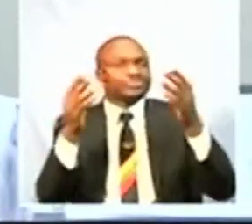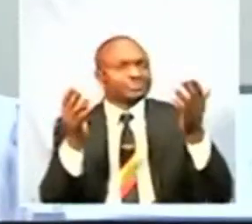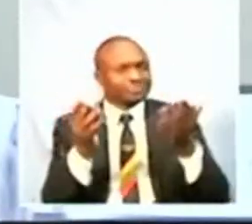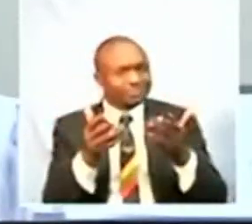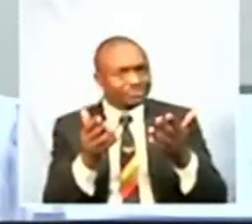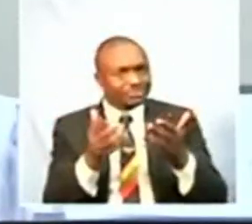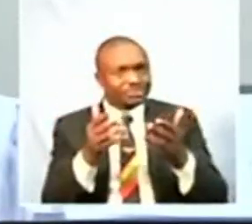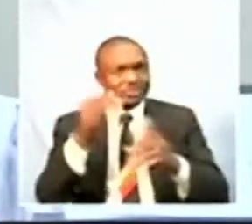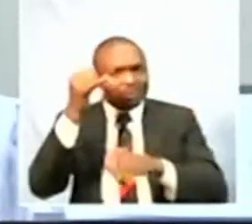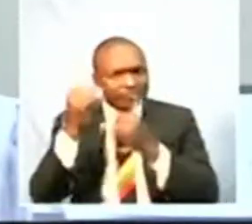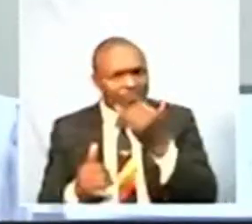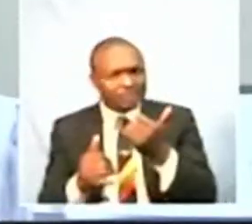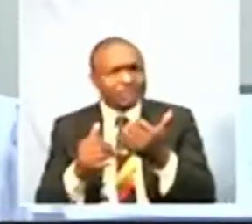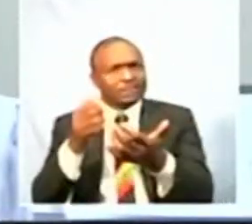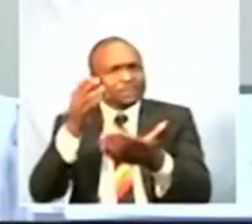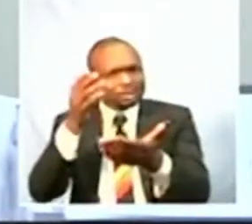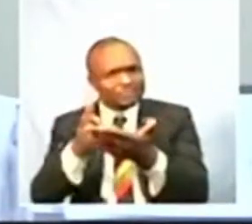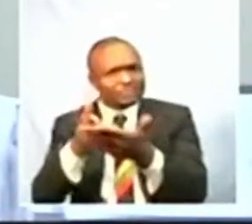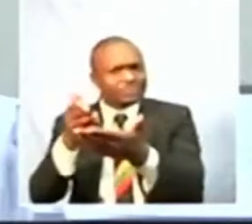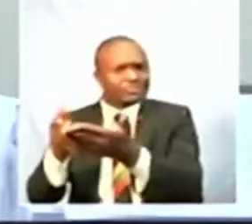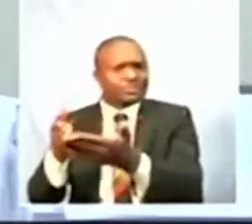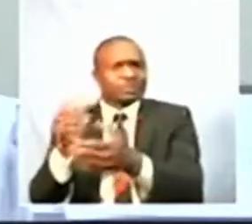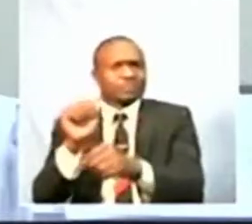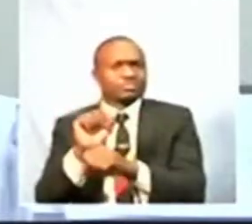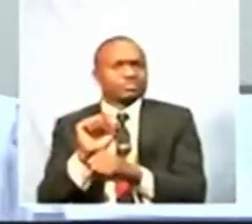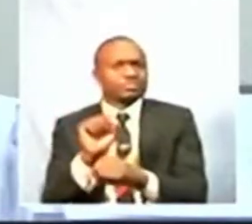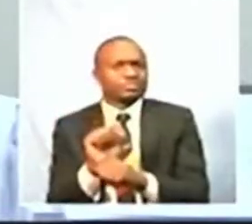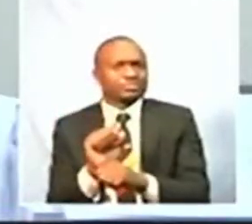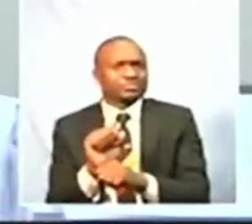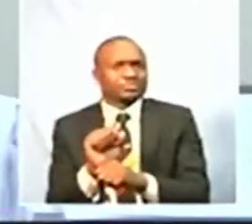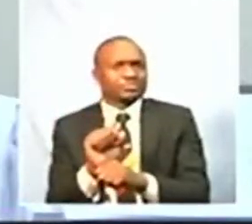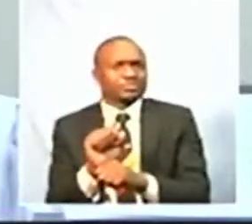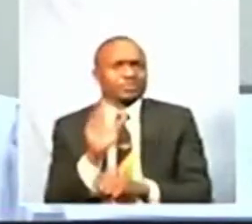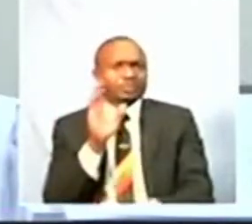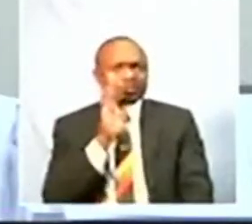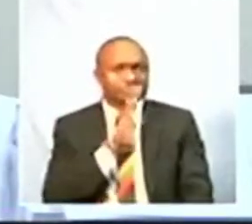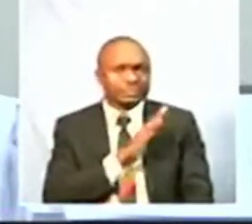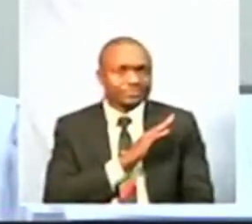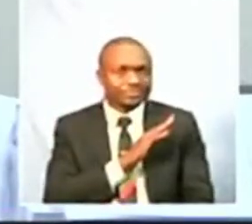However, completion of flooring and other things, decorations were done.